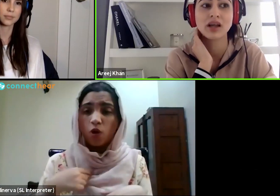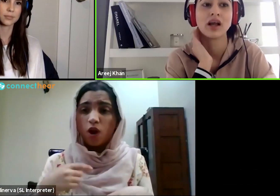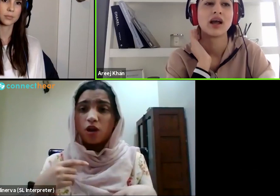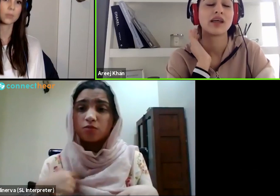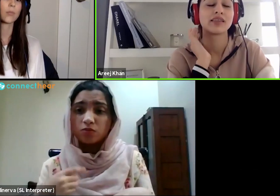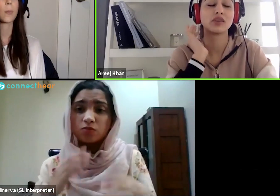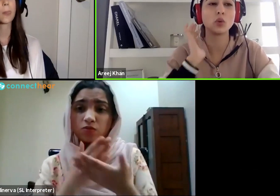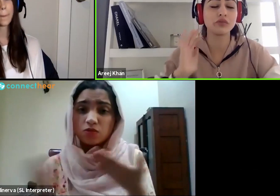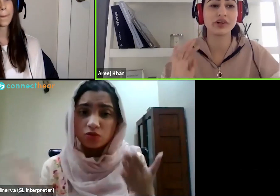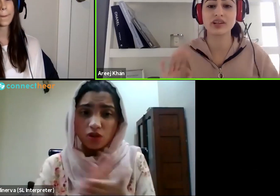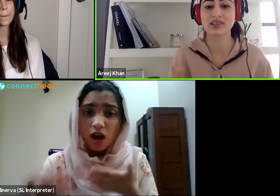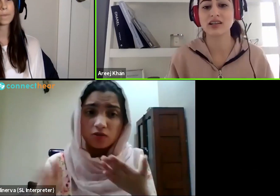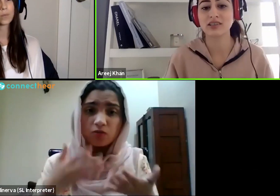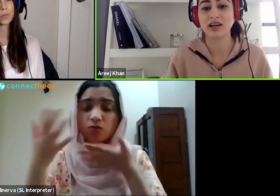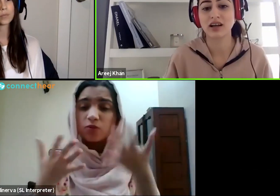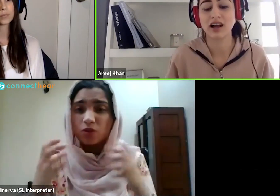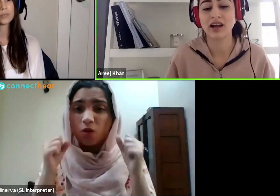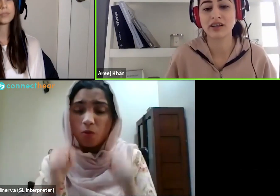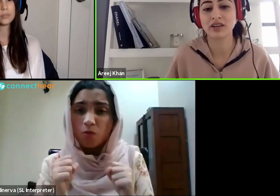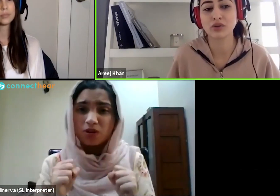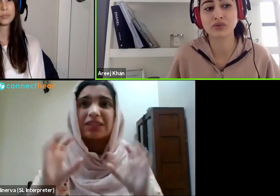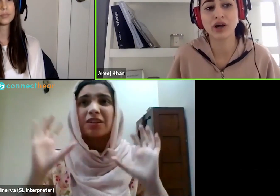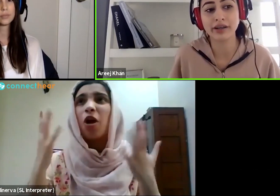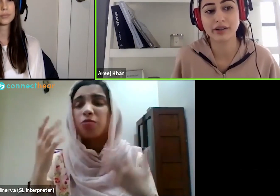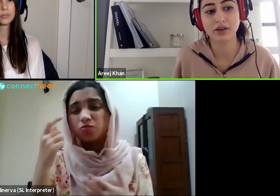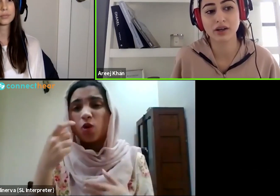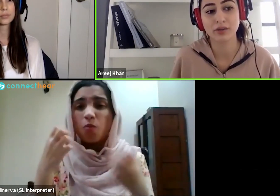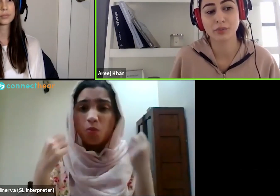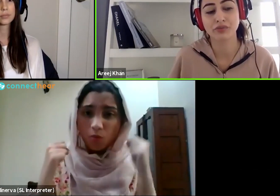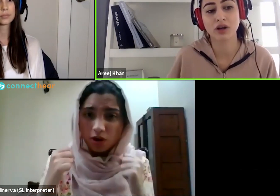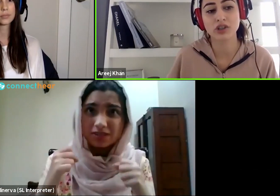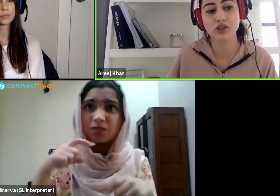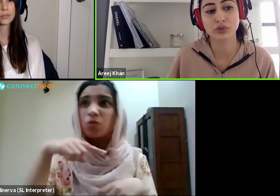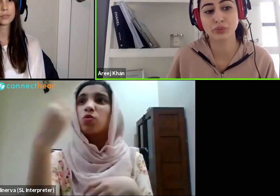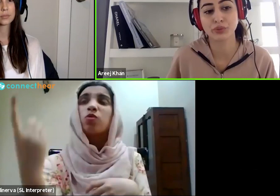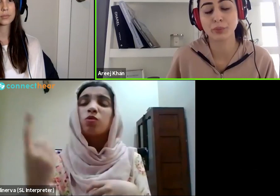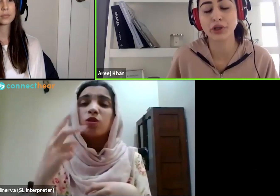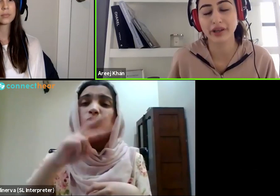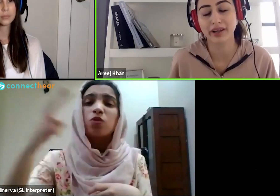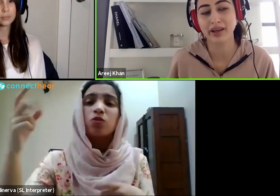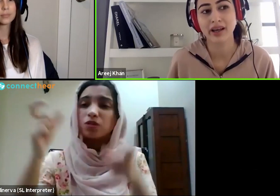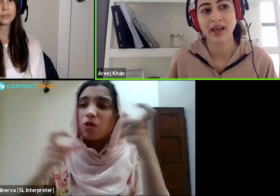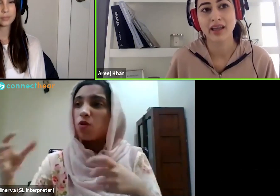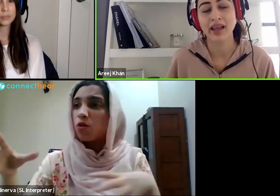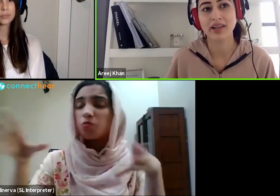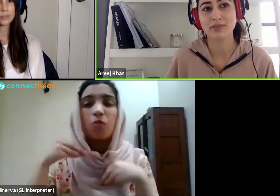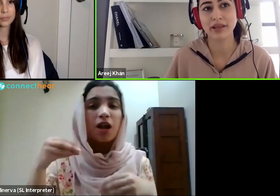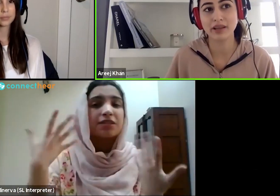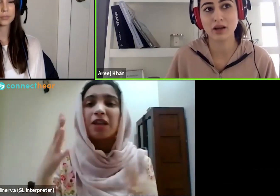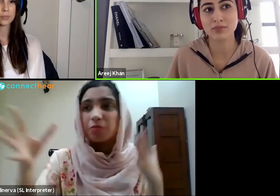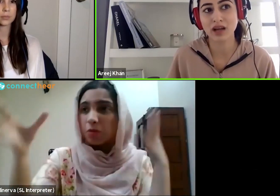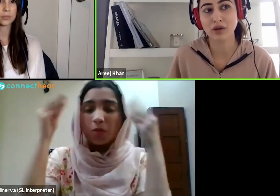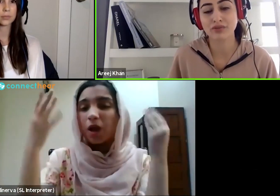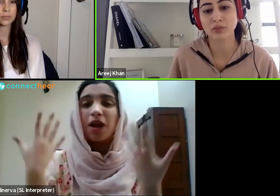sometimes no one really understands that. And you're right, with regards to the bullying, it